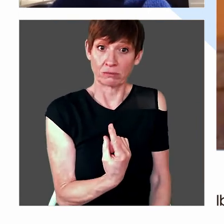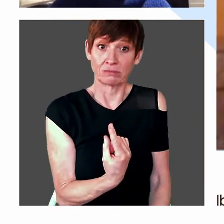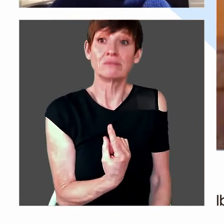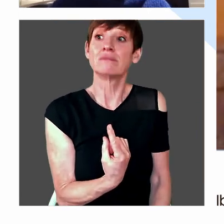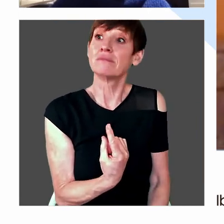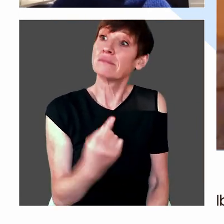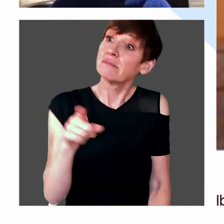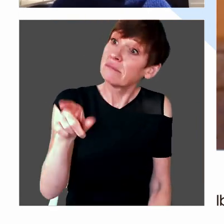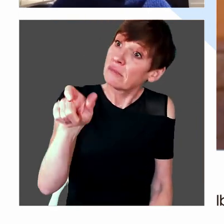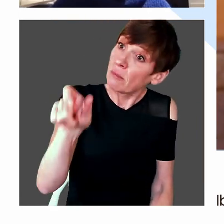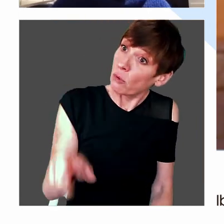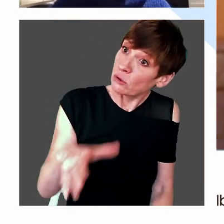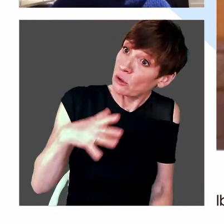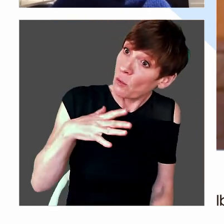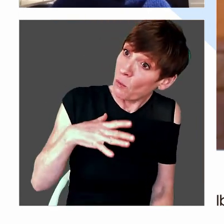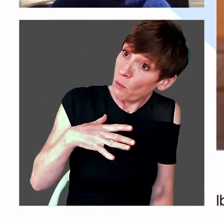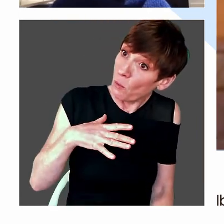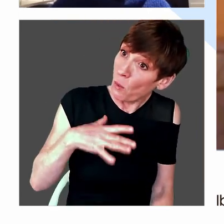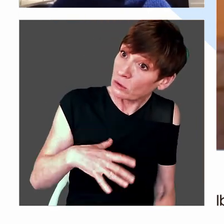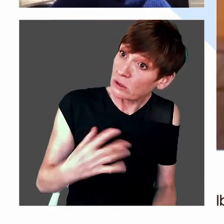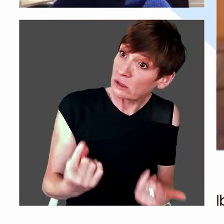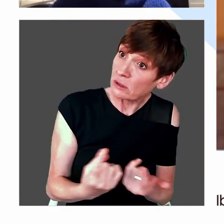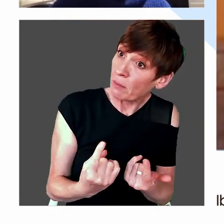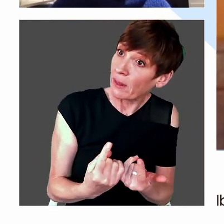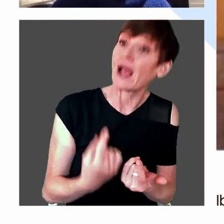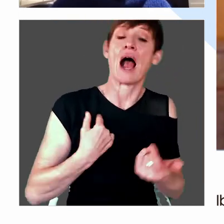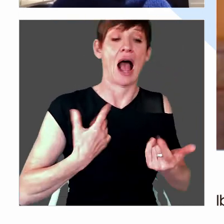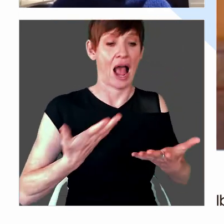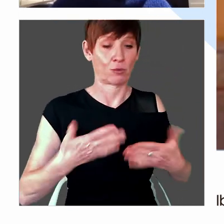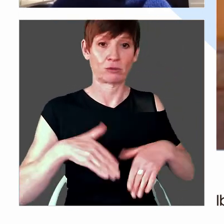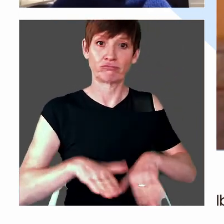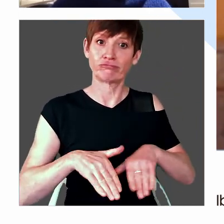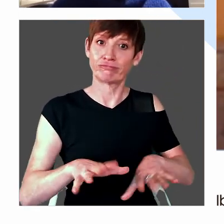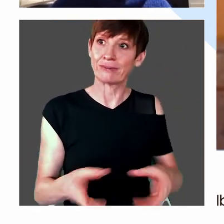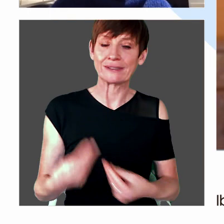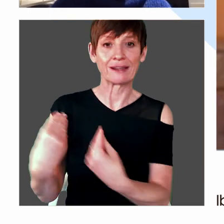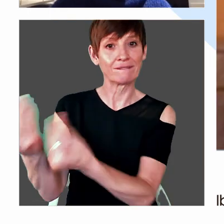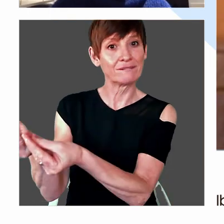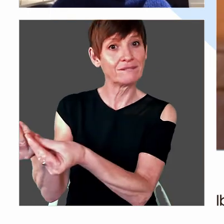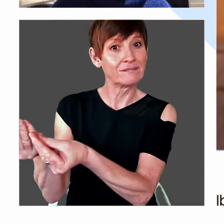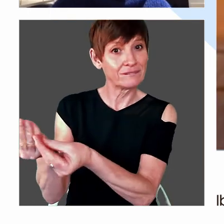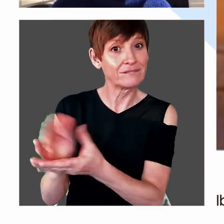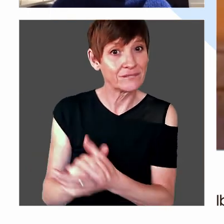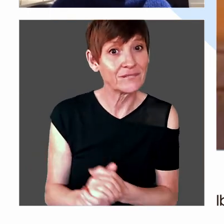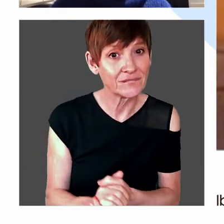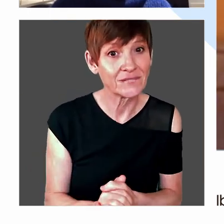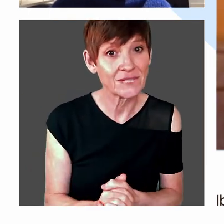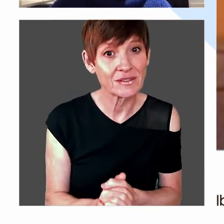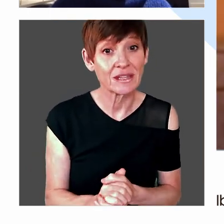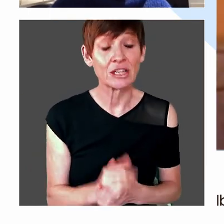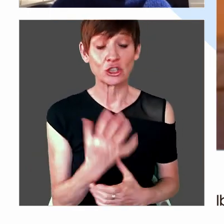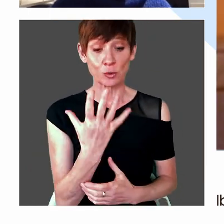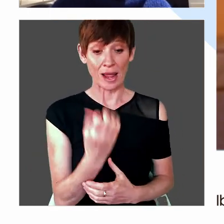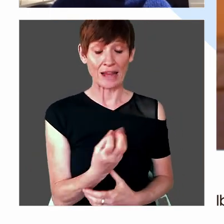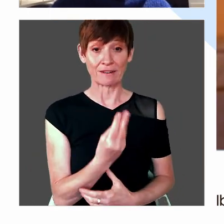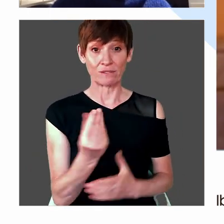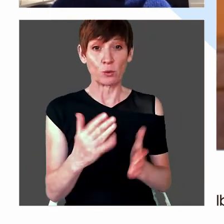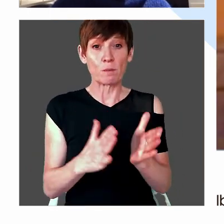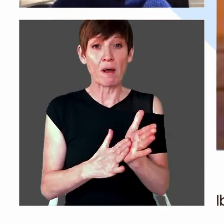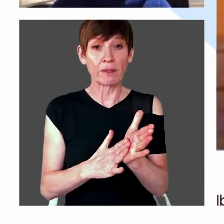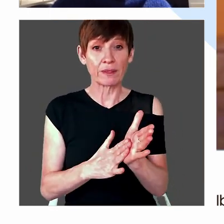someone wanted something, we made for them. And then it was this time having several months to